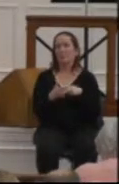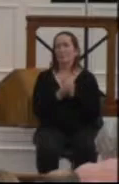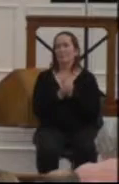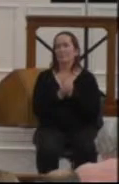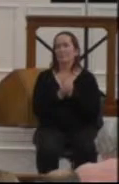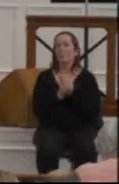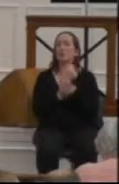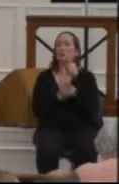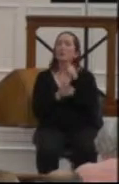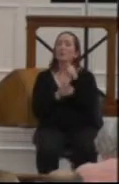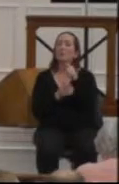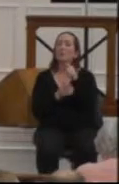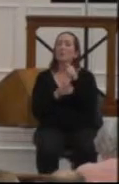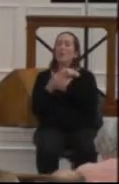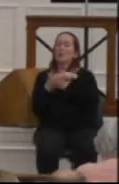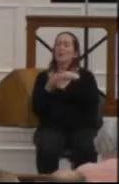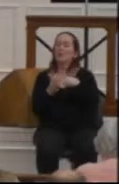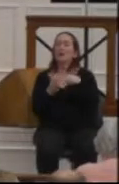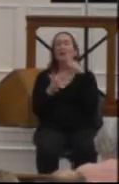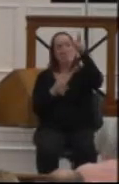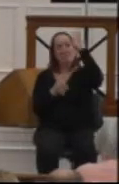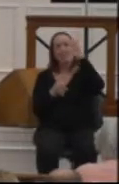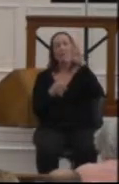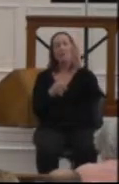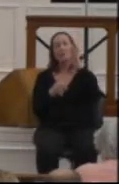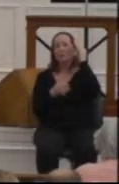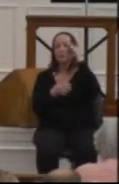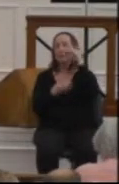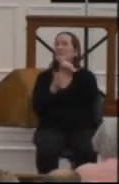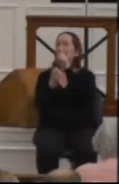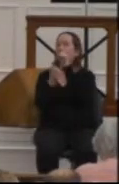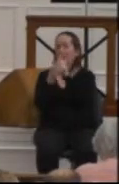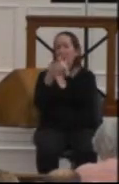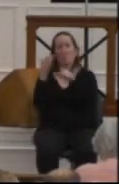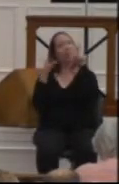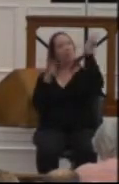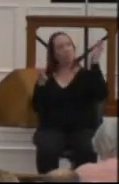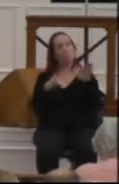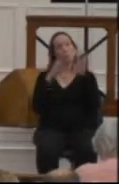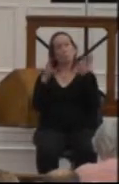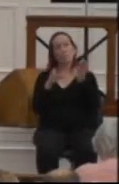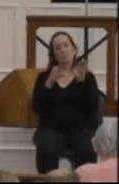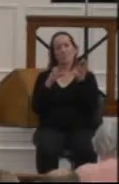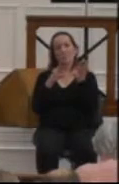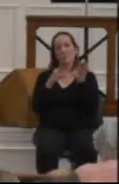You are intentional. God knew exactly what he was doing, and he